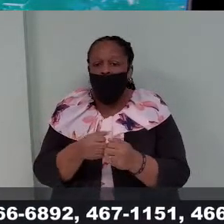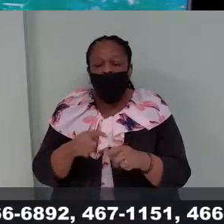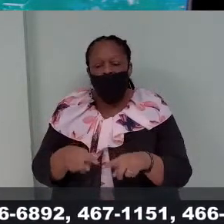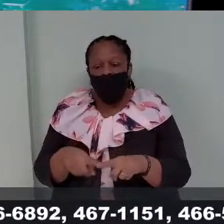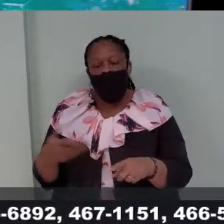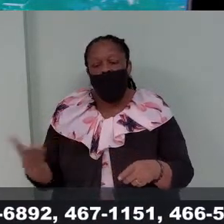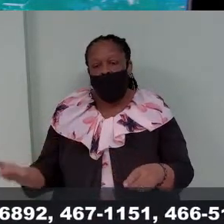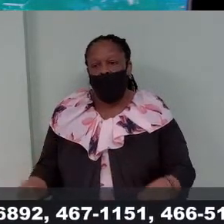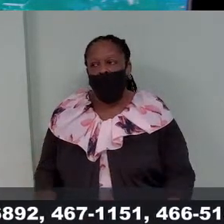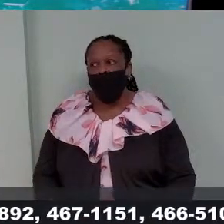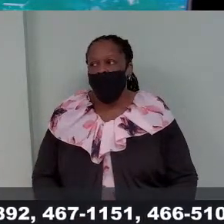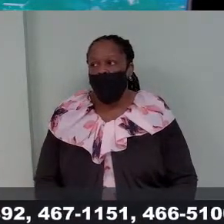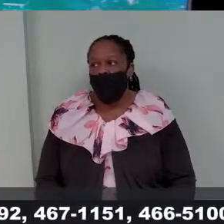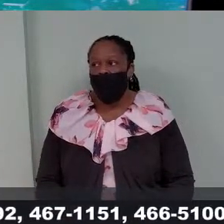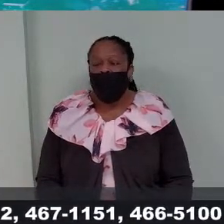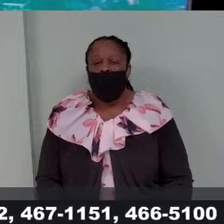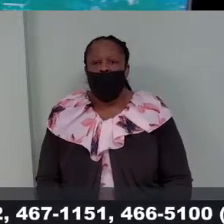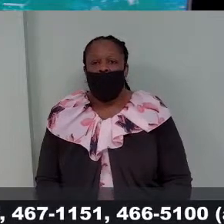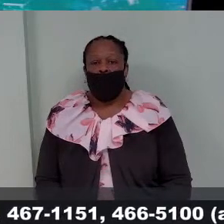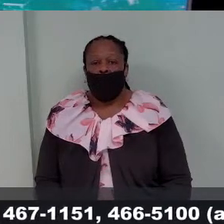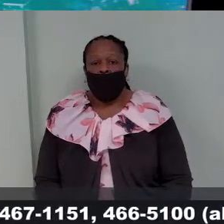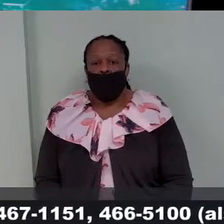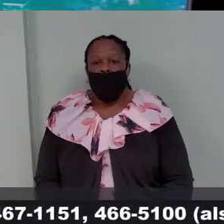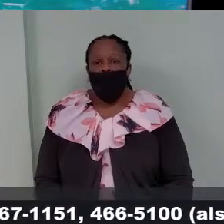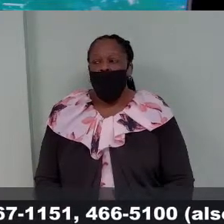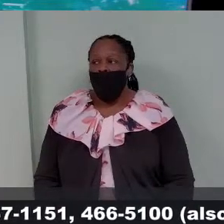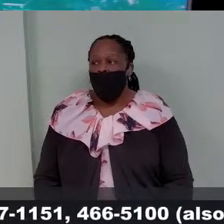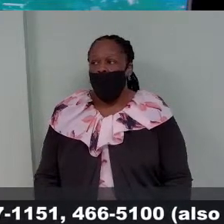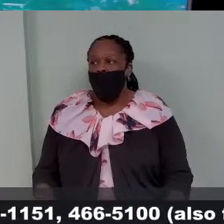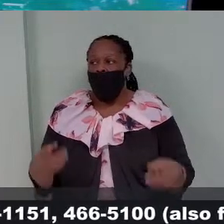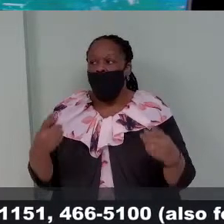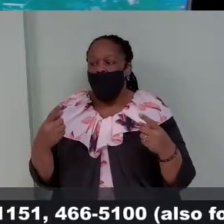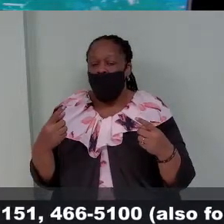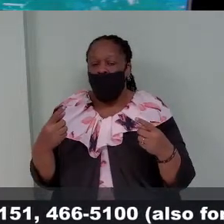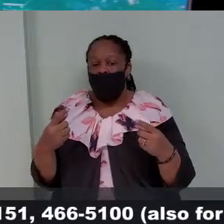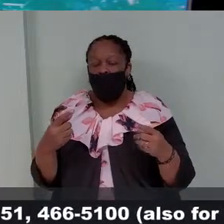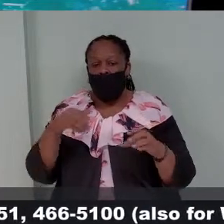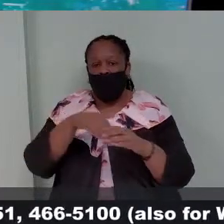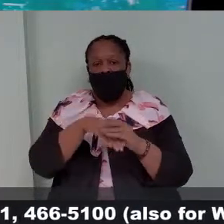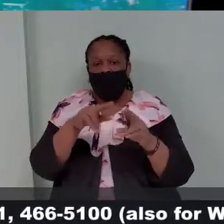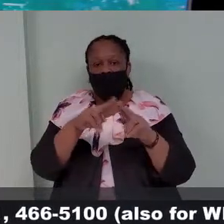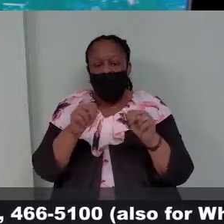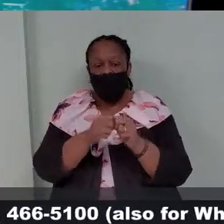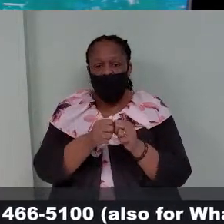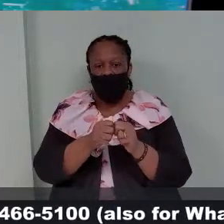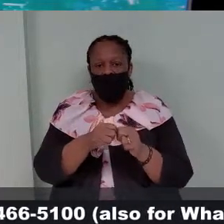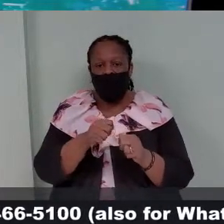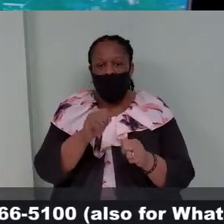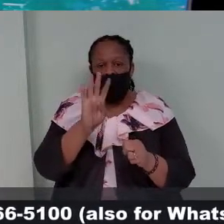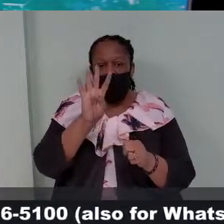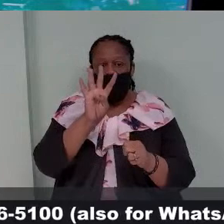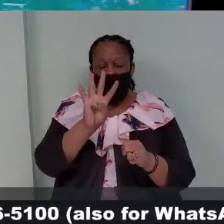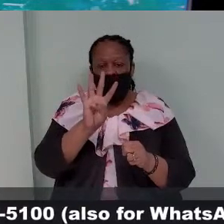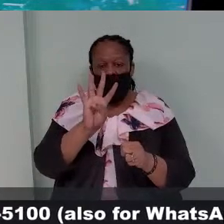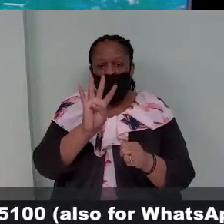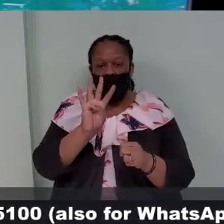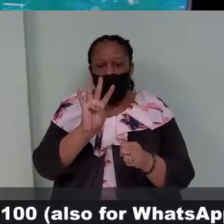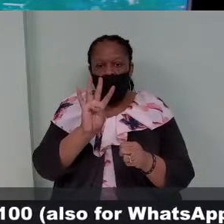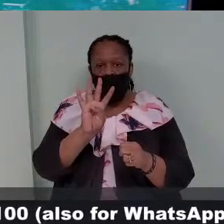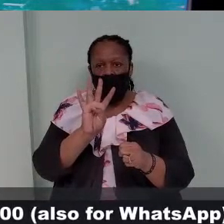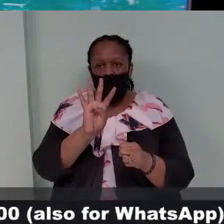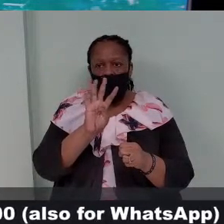gone. So Four Seasons Resort on Nevis would have received 8 international visitors, while the Ocean